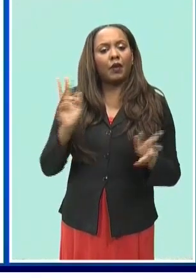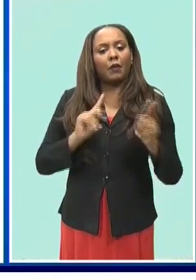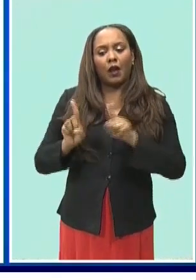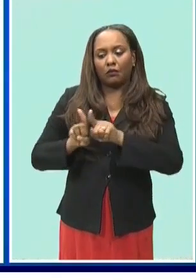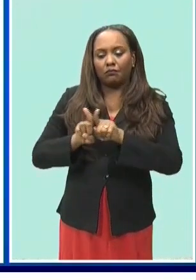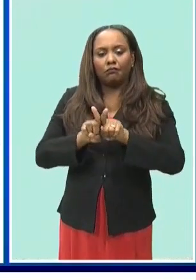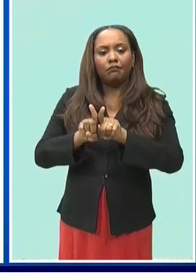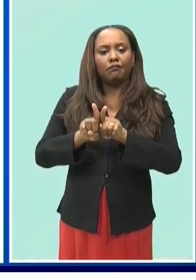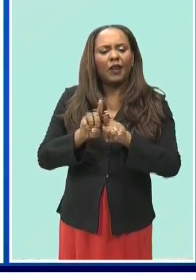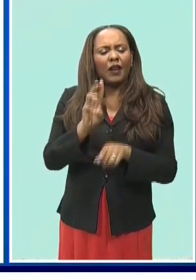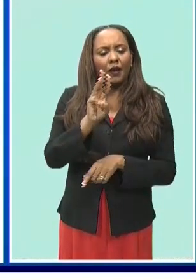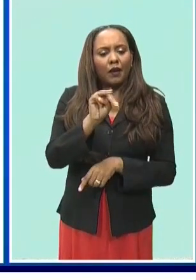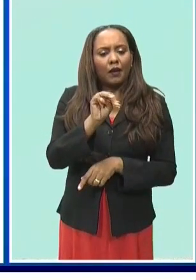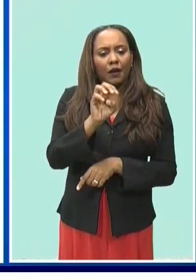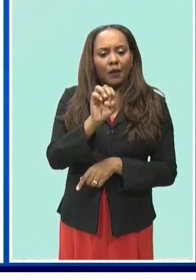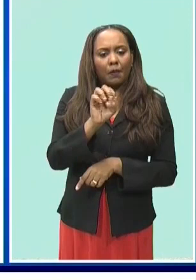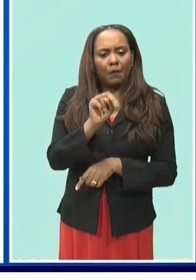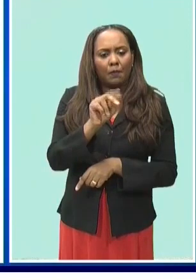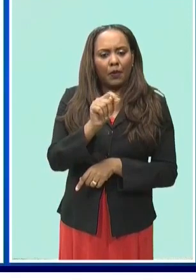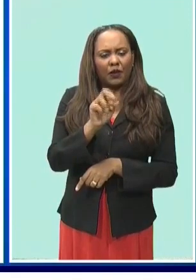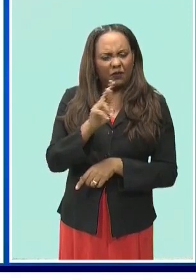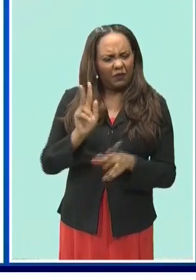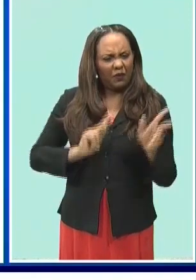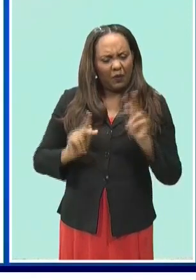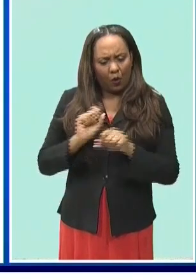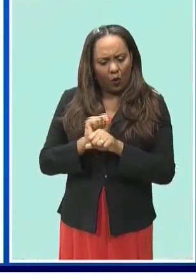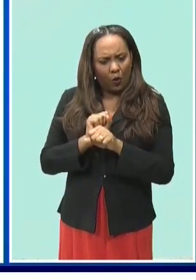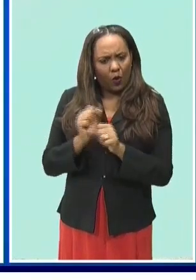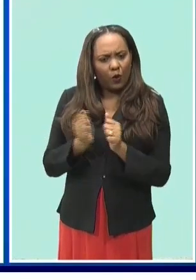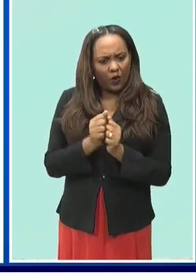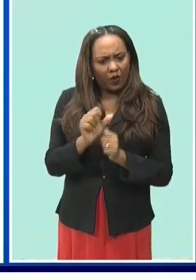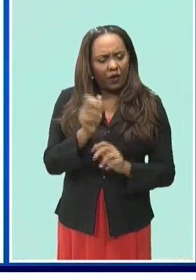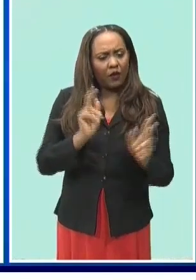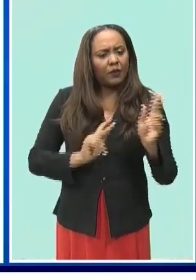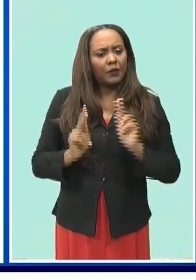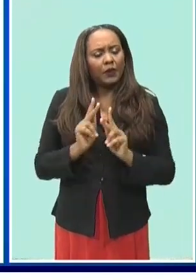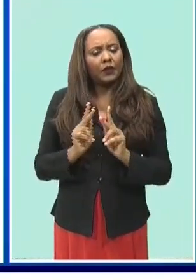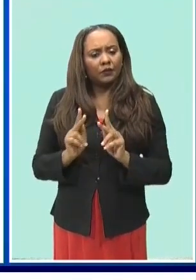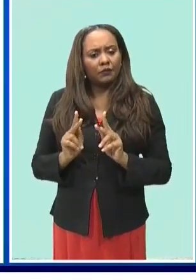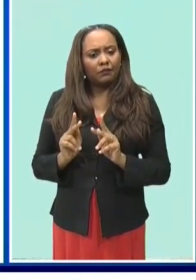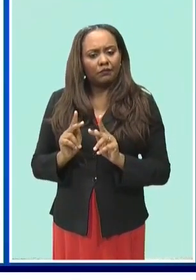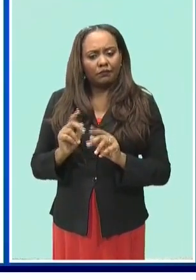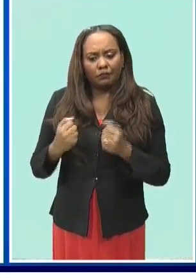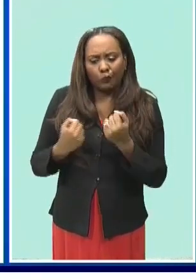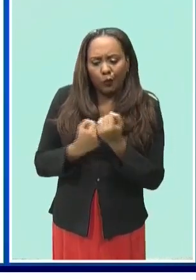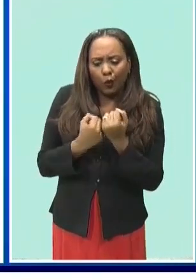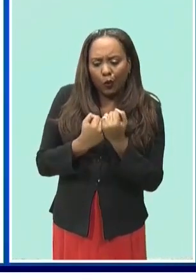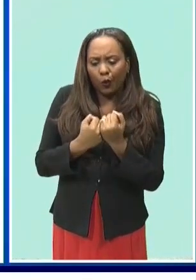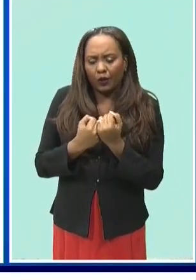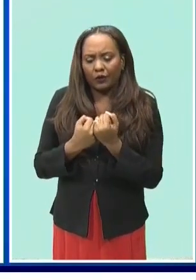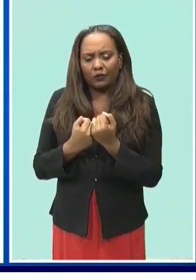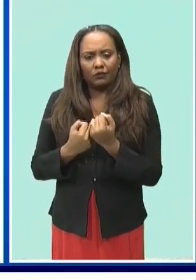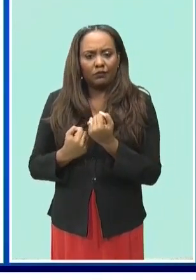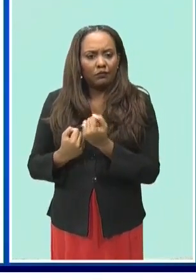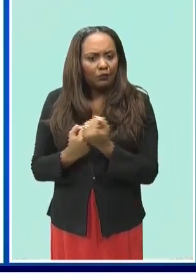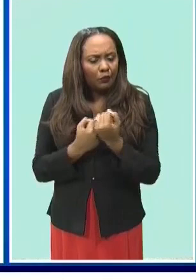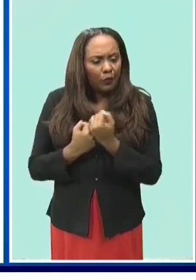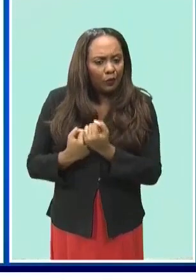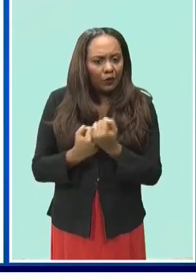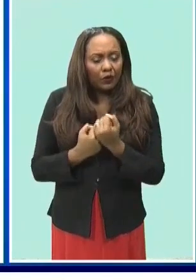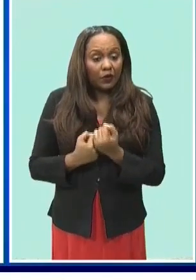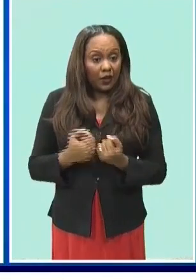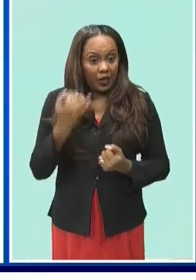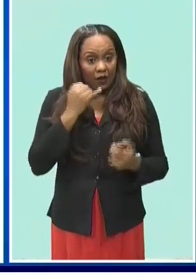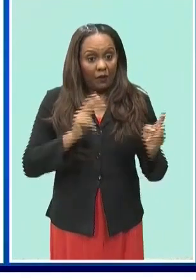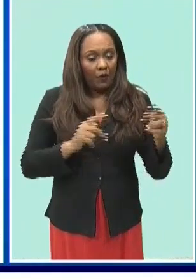Actually, FCLE has invited some people to be mentors, so that if people come to us for assistance, we can